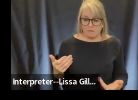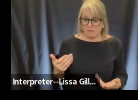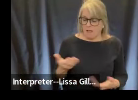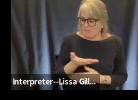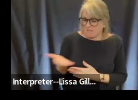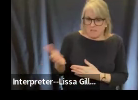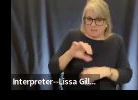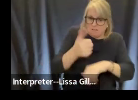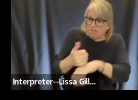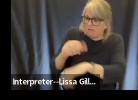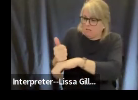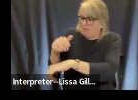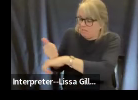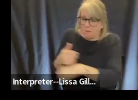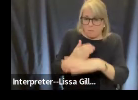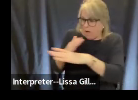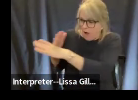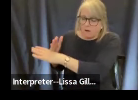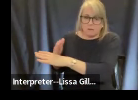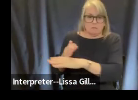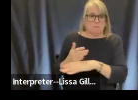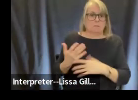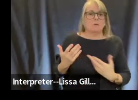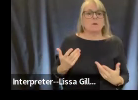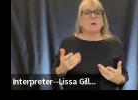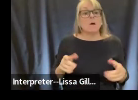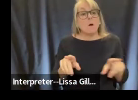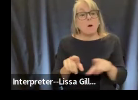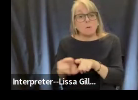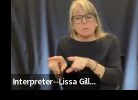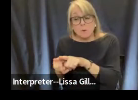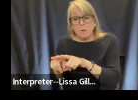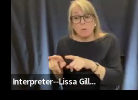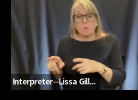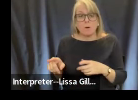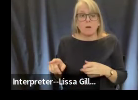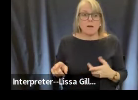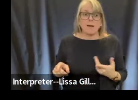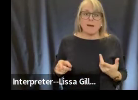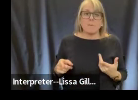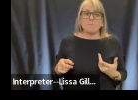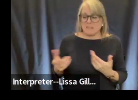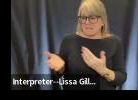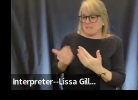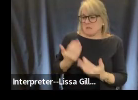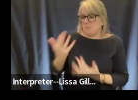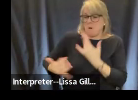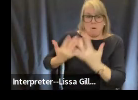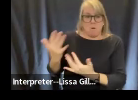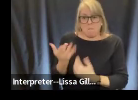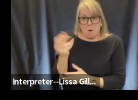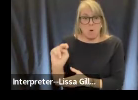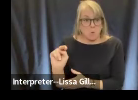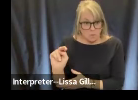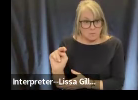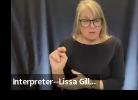to the door. It's also adding to the fuel in the home and giving the fire more